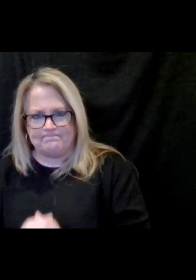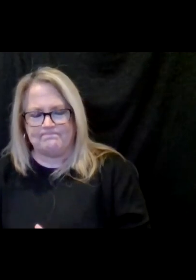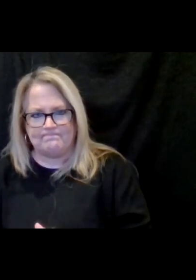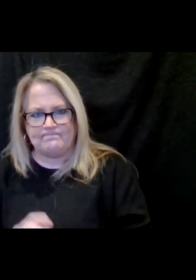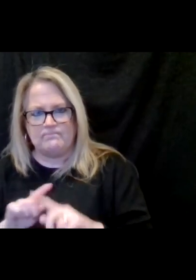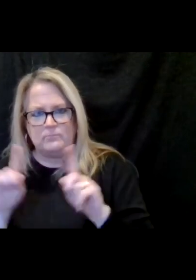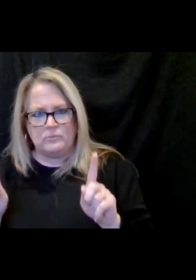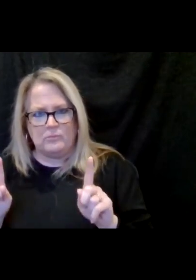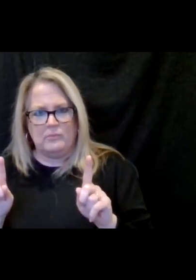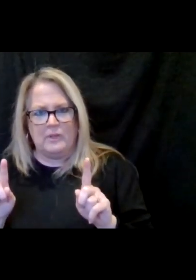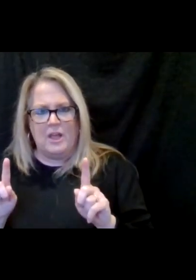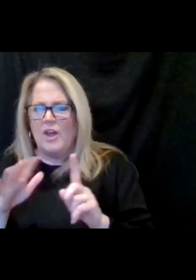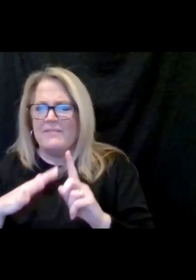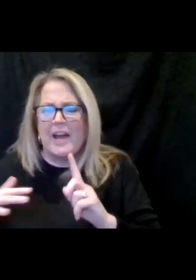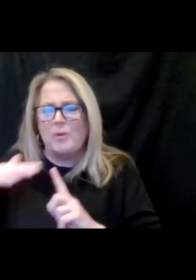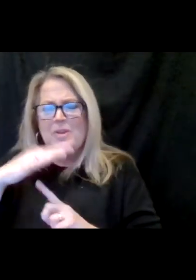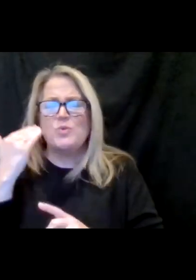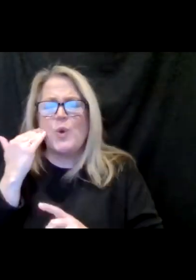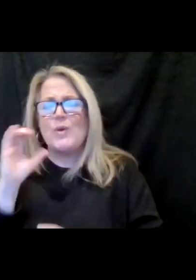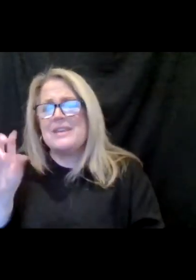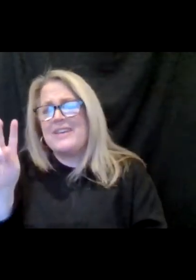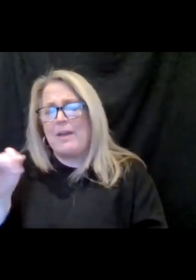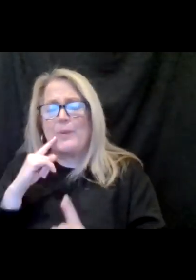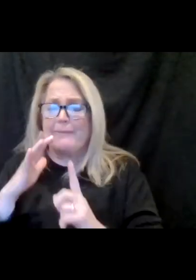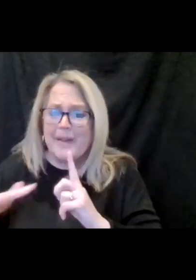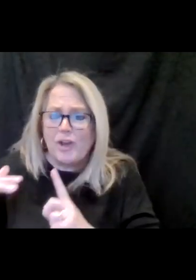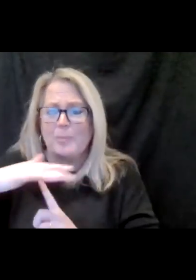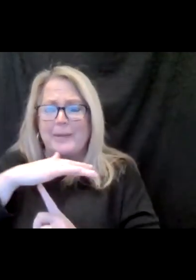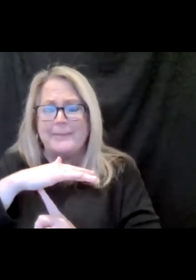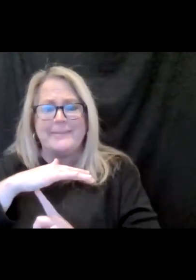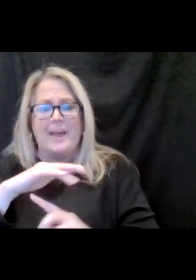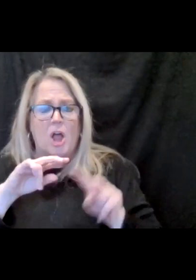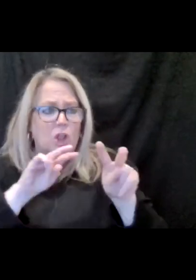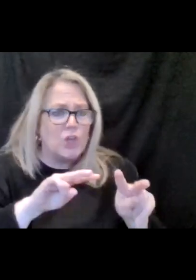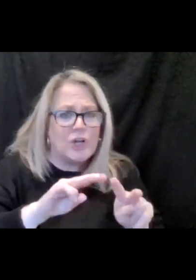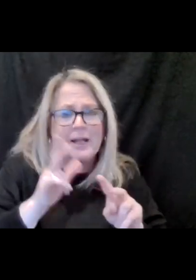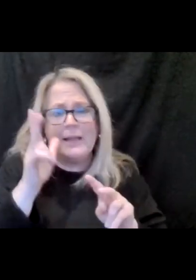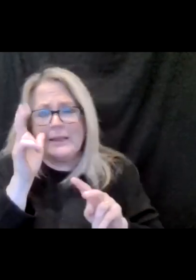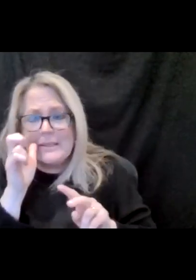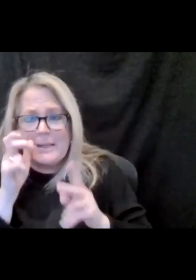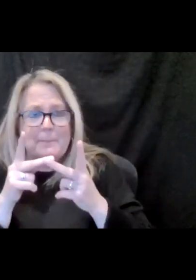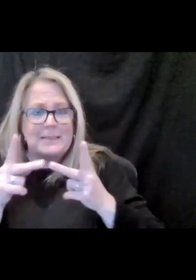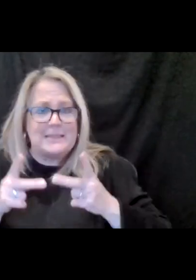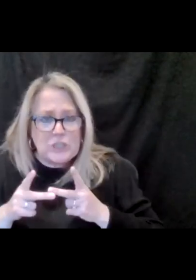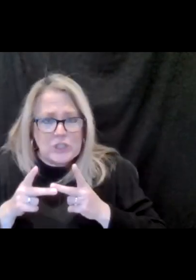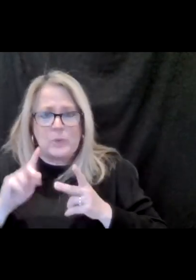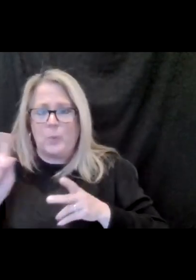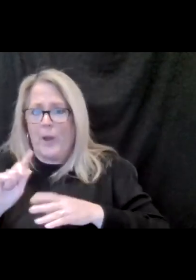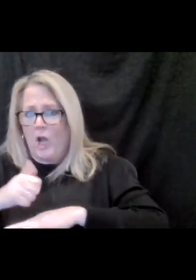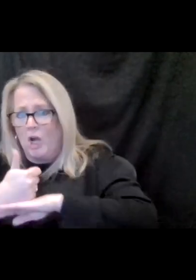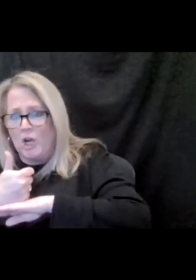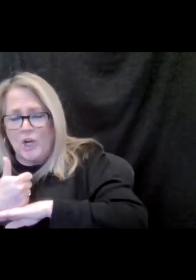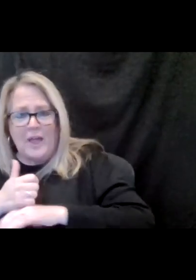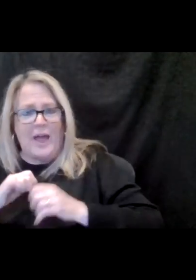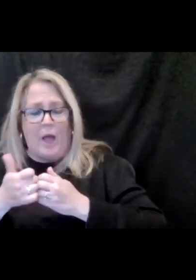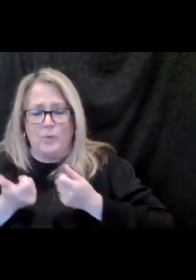But environment, you know, CVI, right? So environment, look and mm-hmm. listen, positioning, how